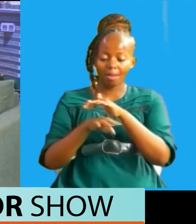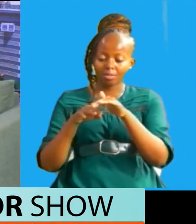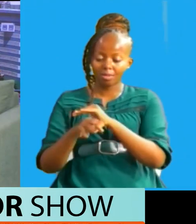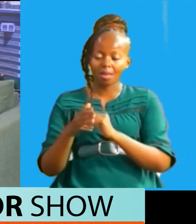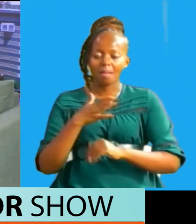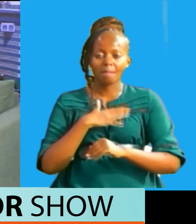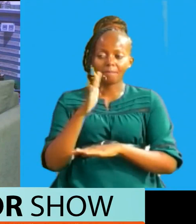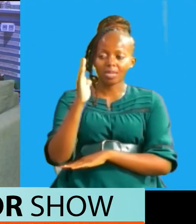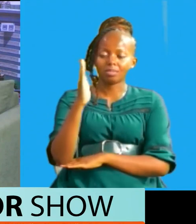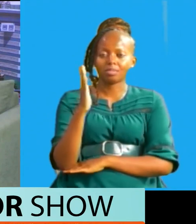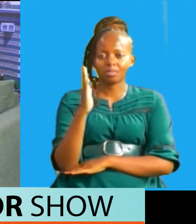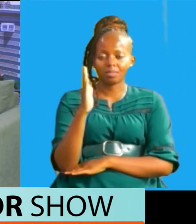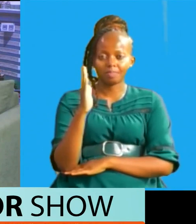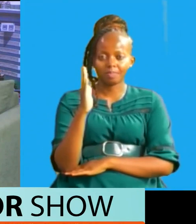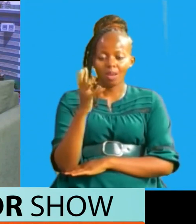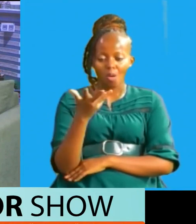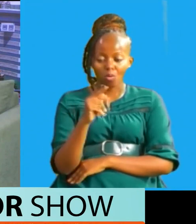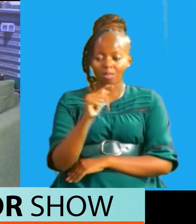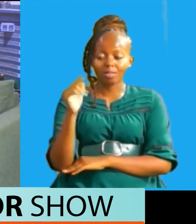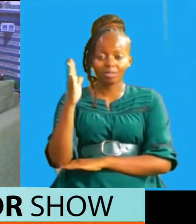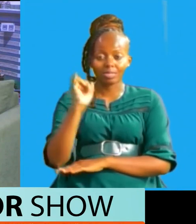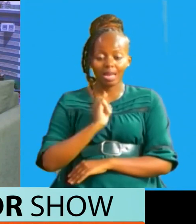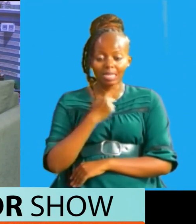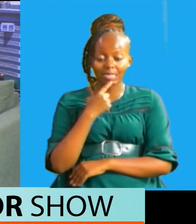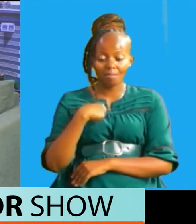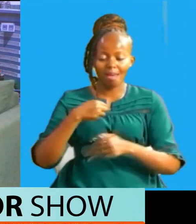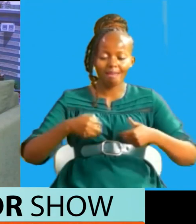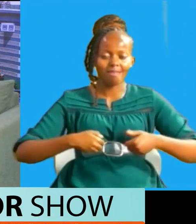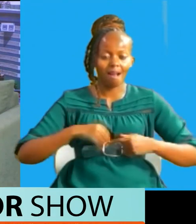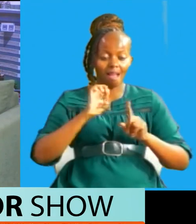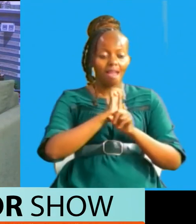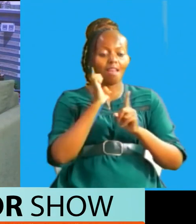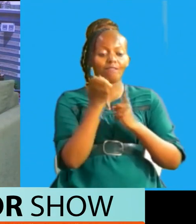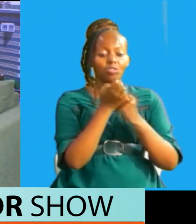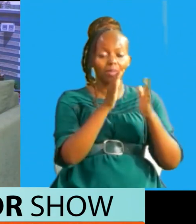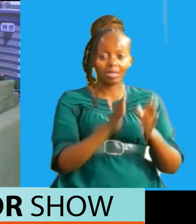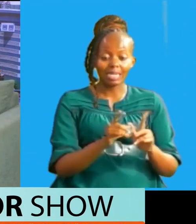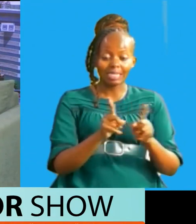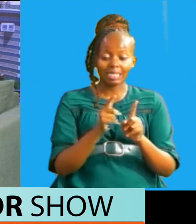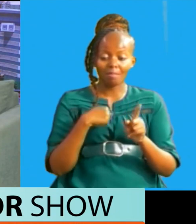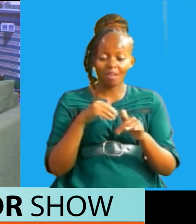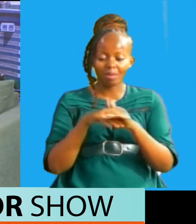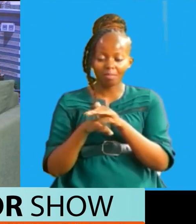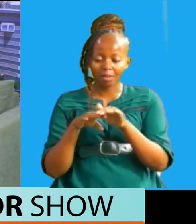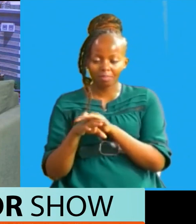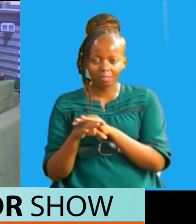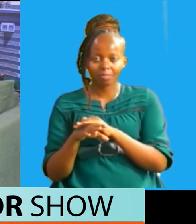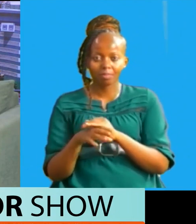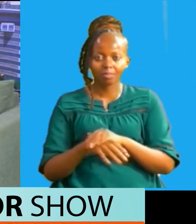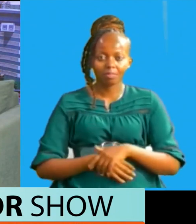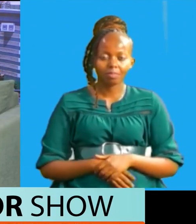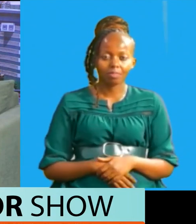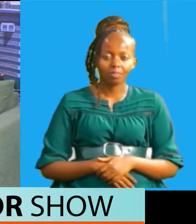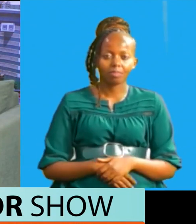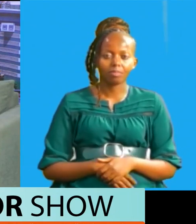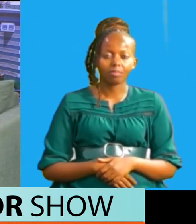the trees, I said I am a young environmentalist, and I've been planting because trees. I saw that on